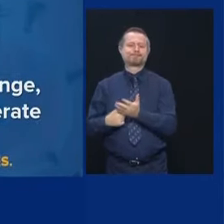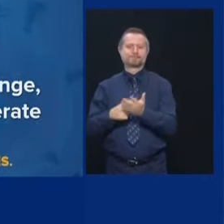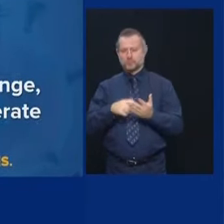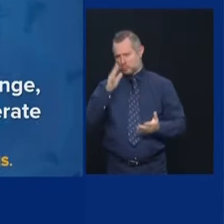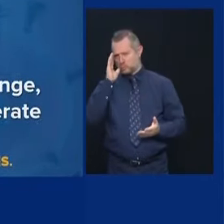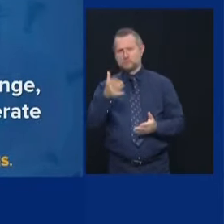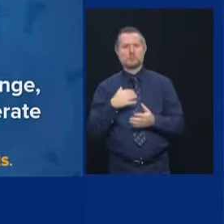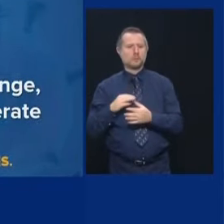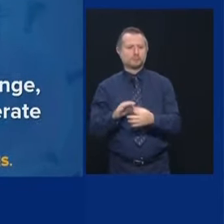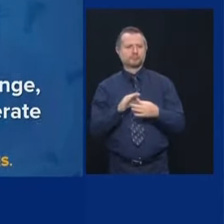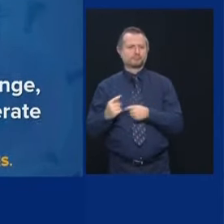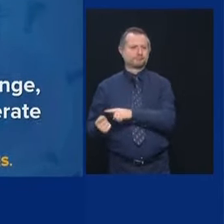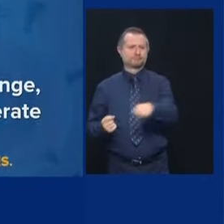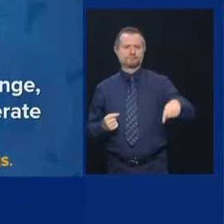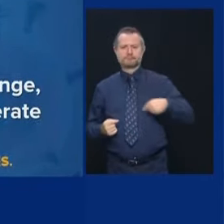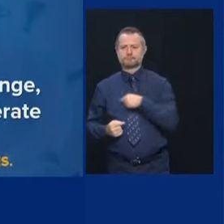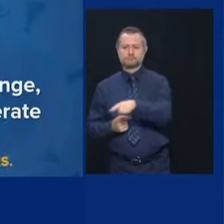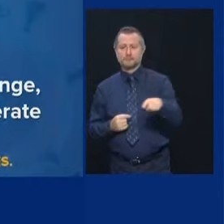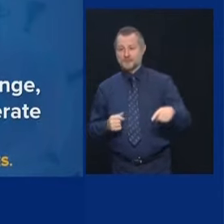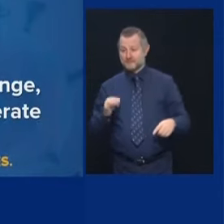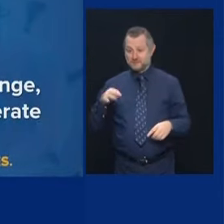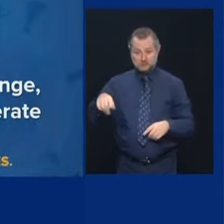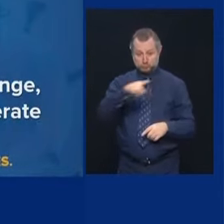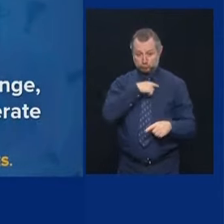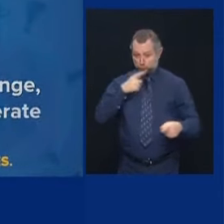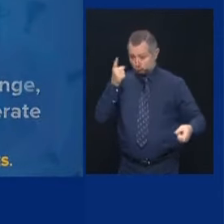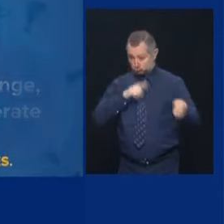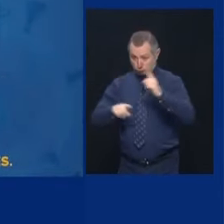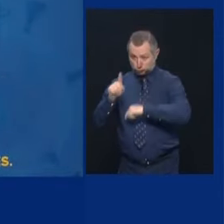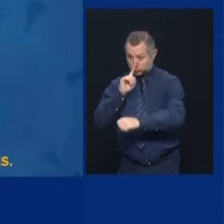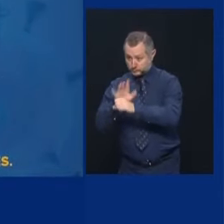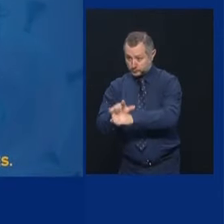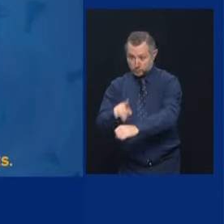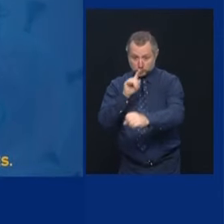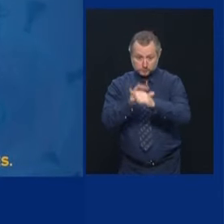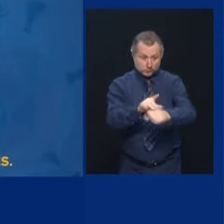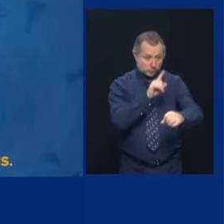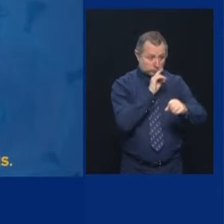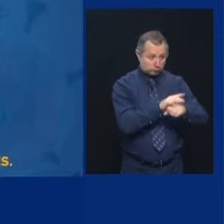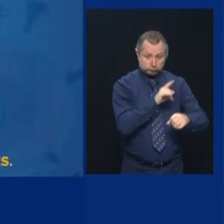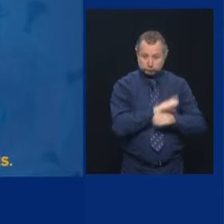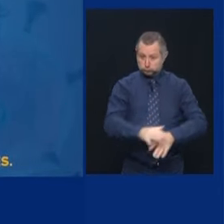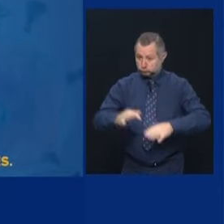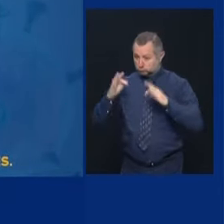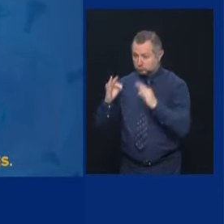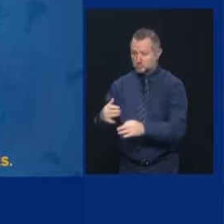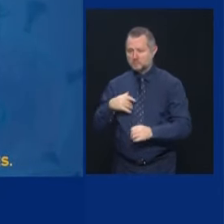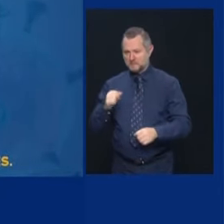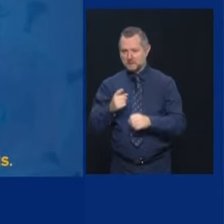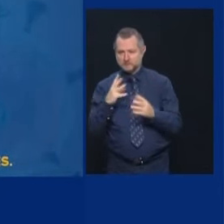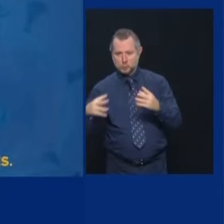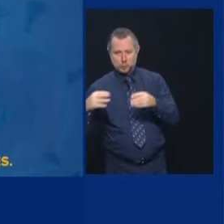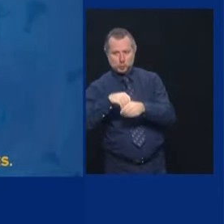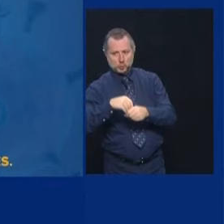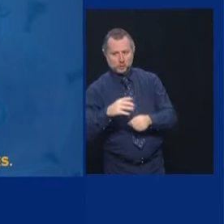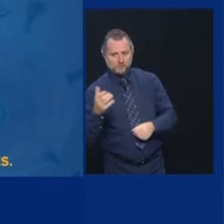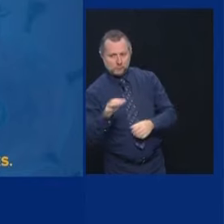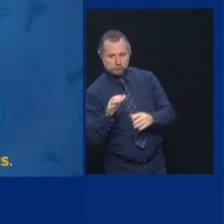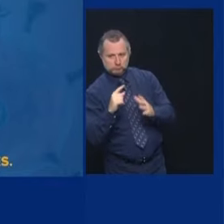one. If we get past step one, then we need enforcement in place.